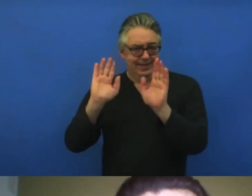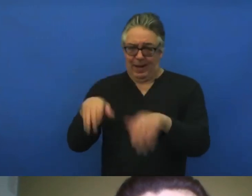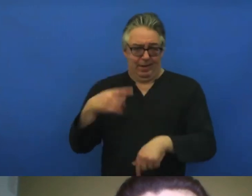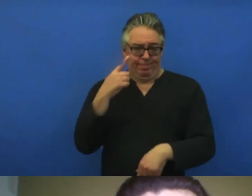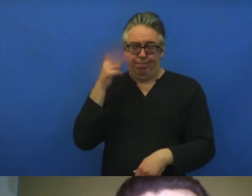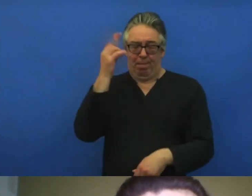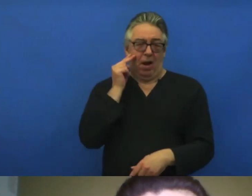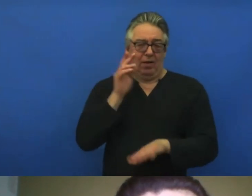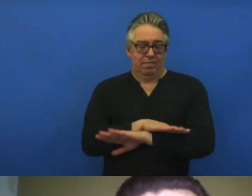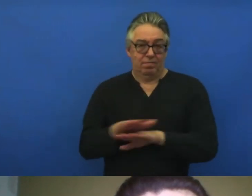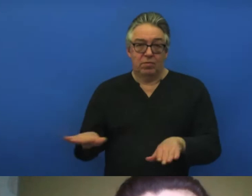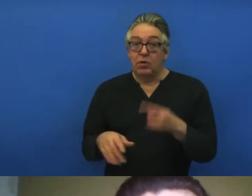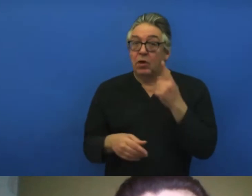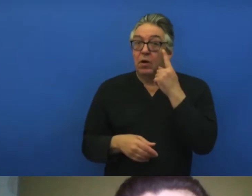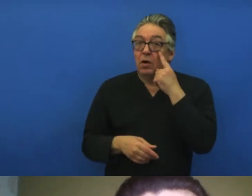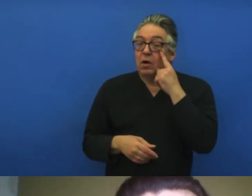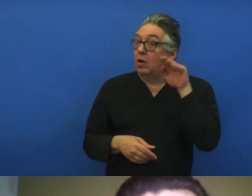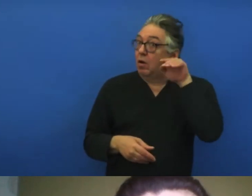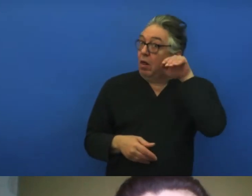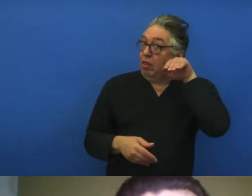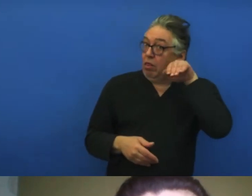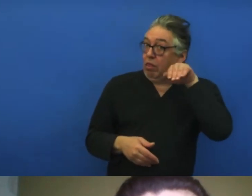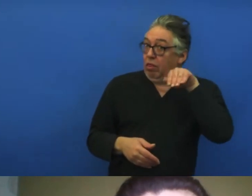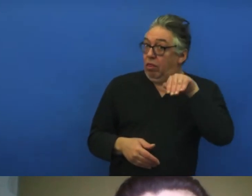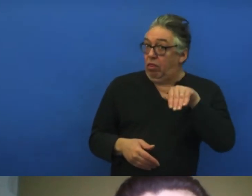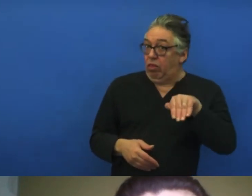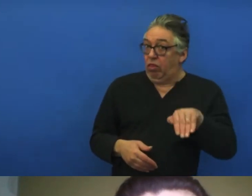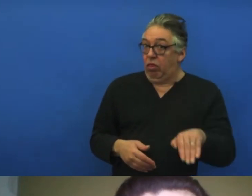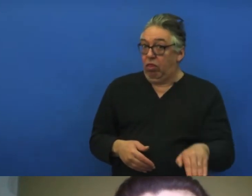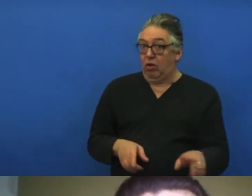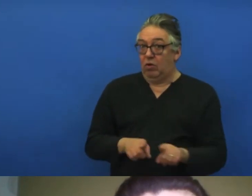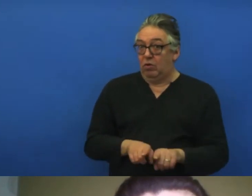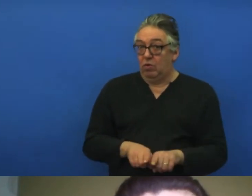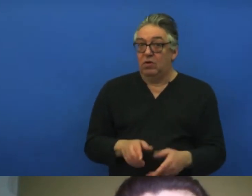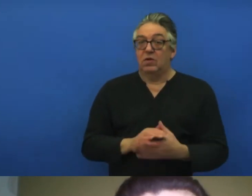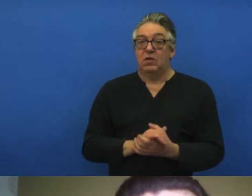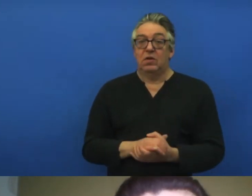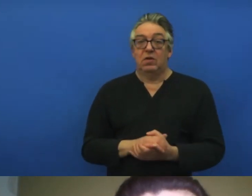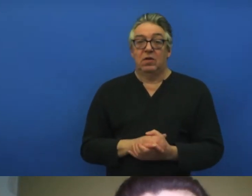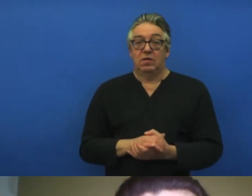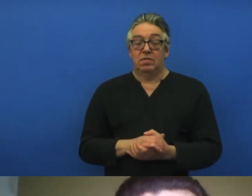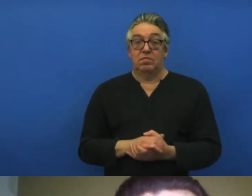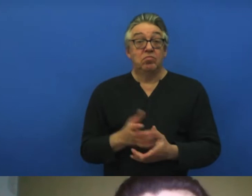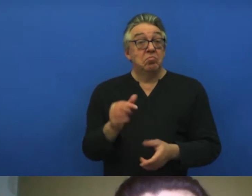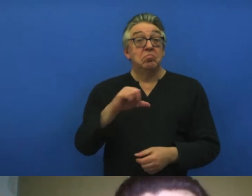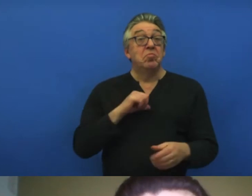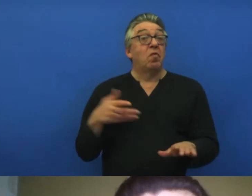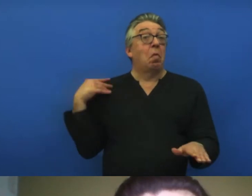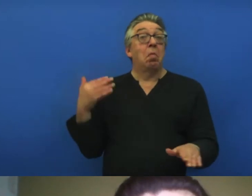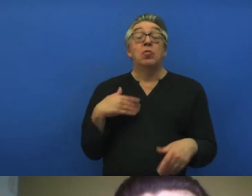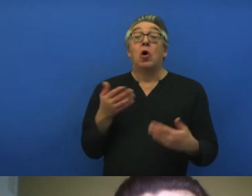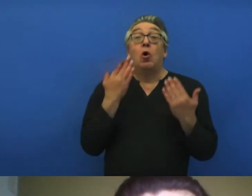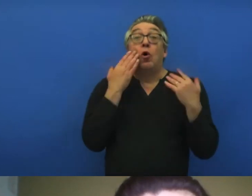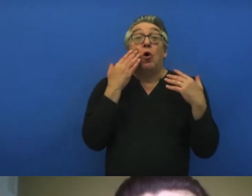I found that I was suffering from vision deterioration, whereas I wasn't even noticing this deterioration as a result of all